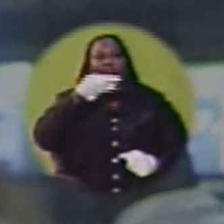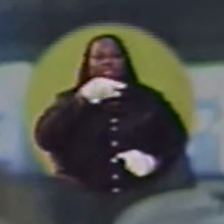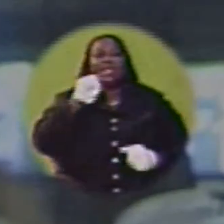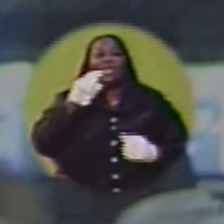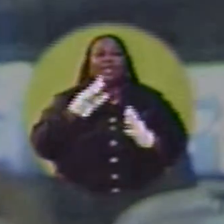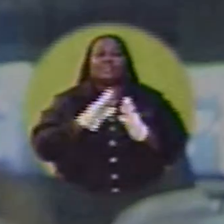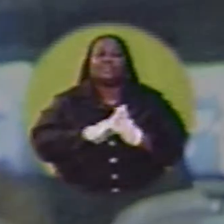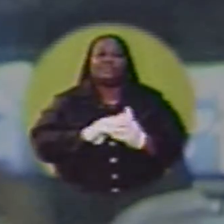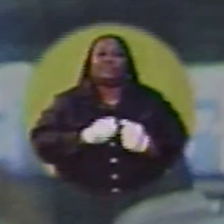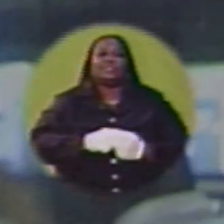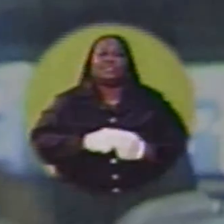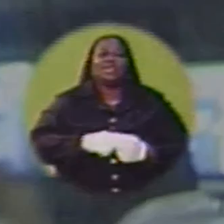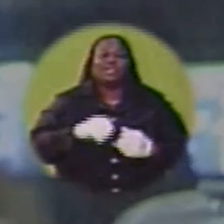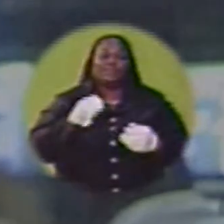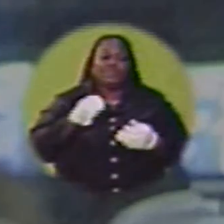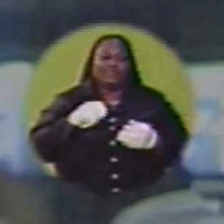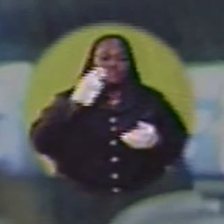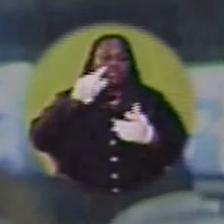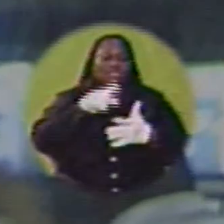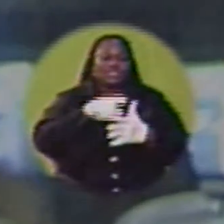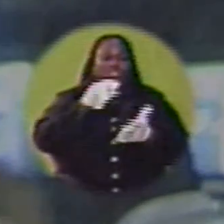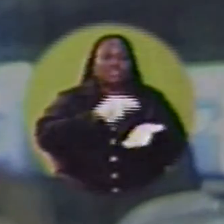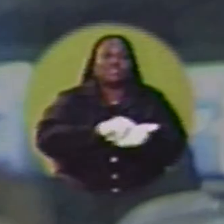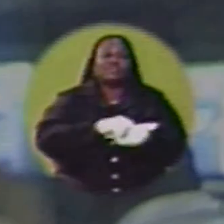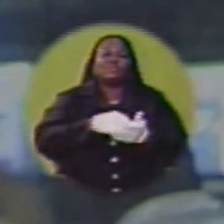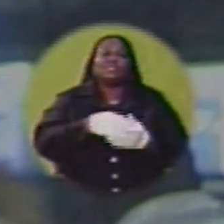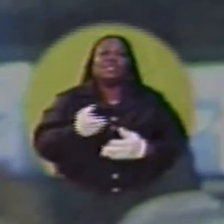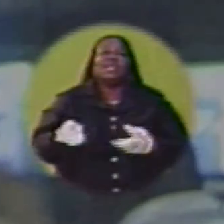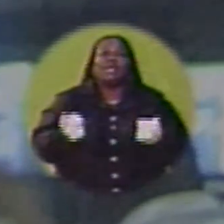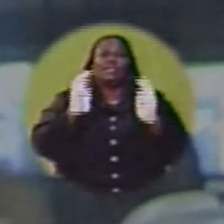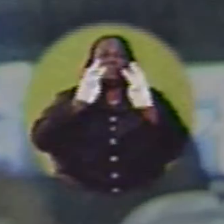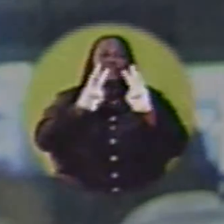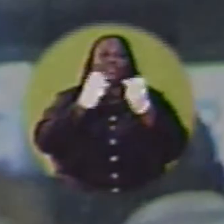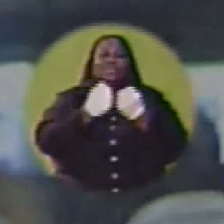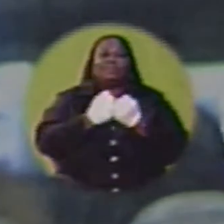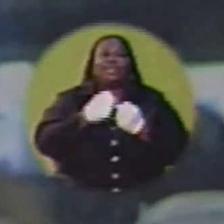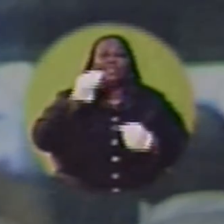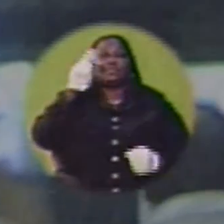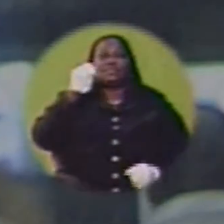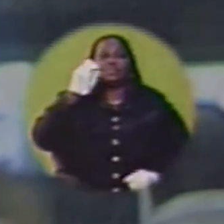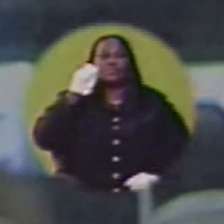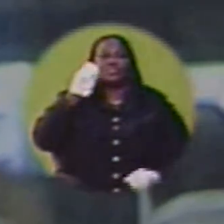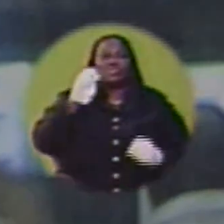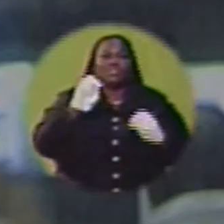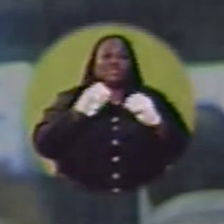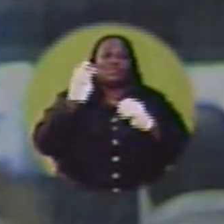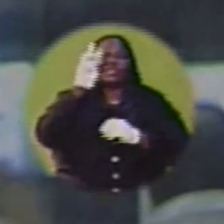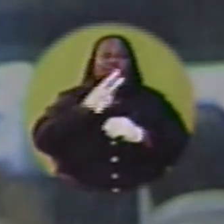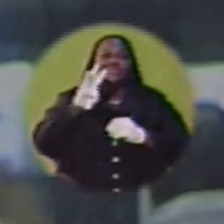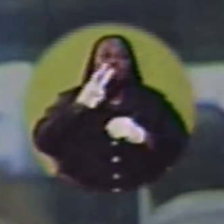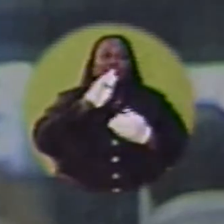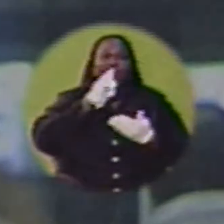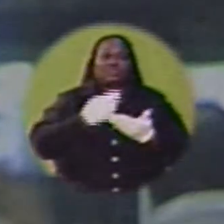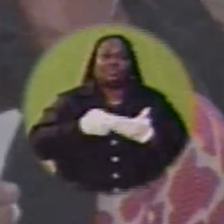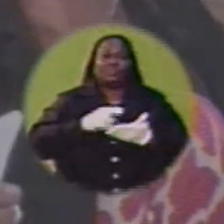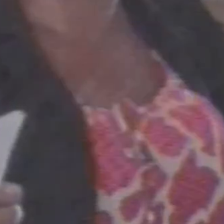in Antigua were present at the one-day workshop held at the Nurses Association headquarters on Wednesday. Terry Andrew has the